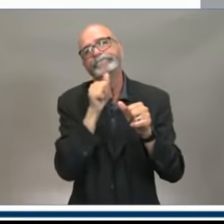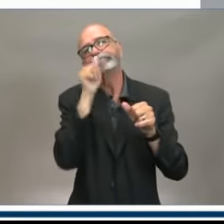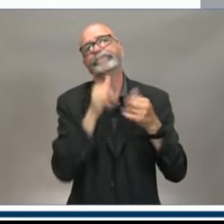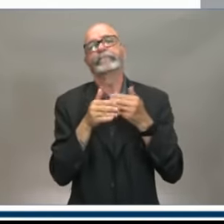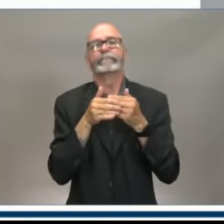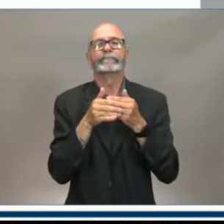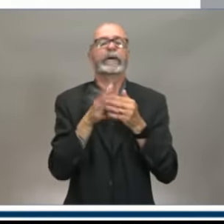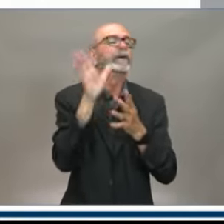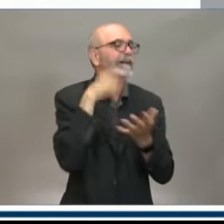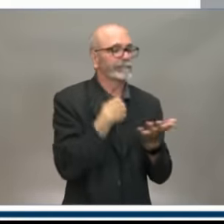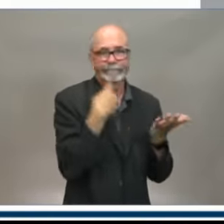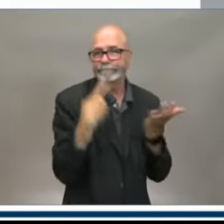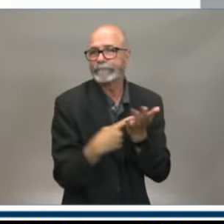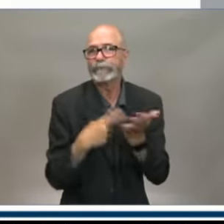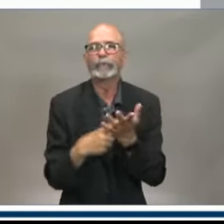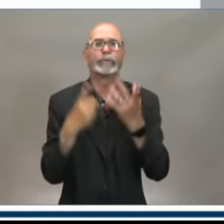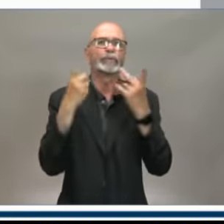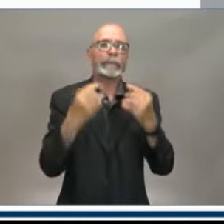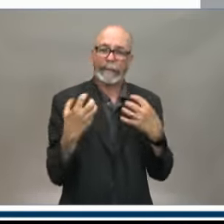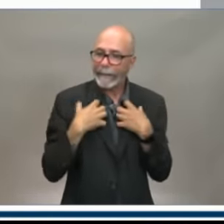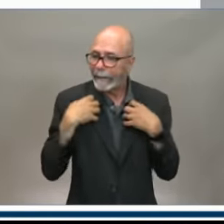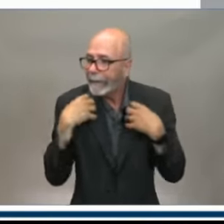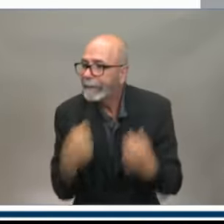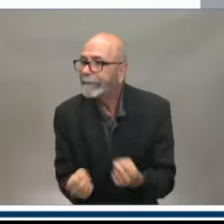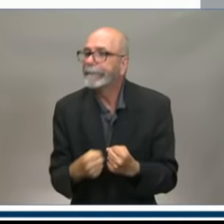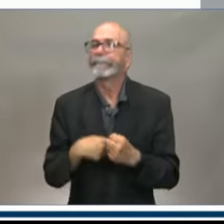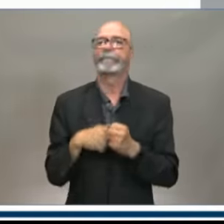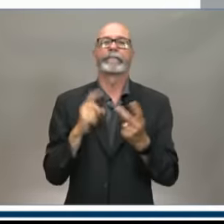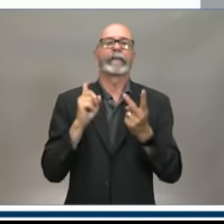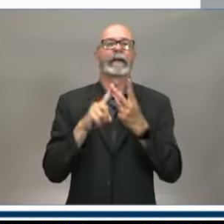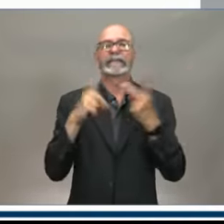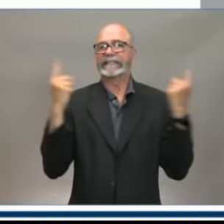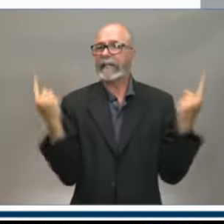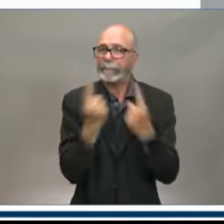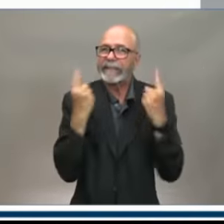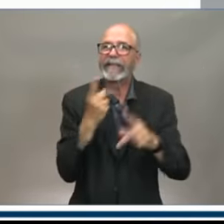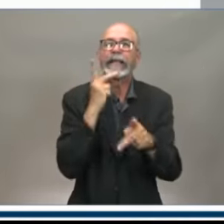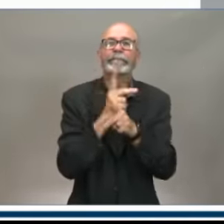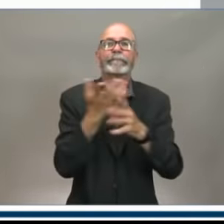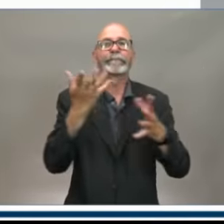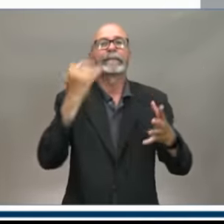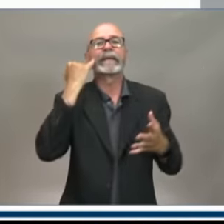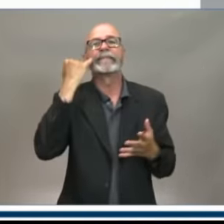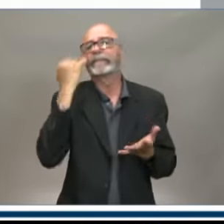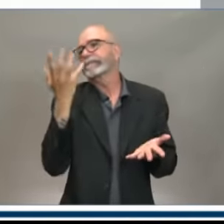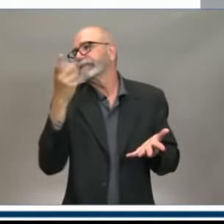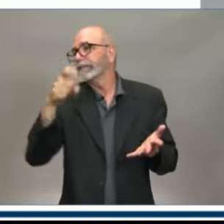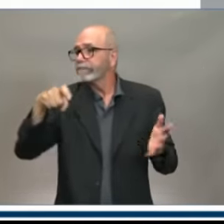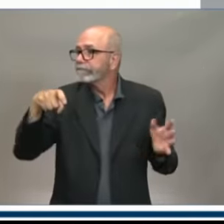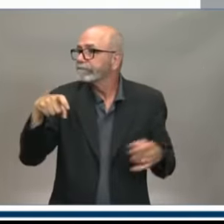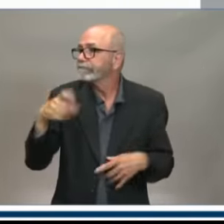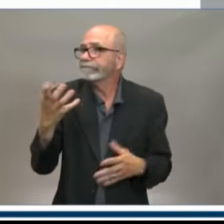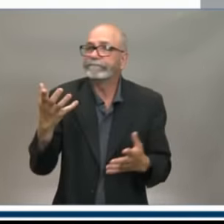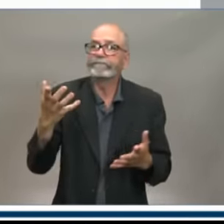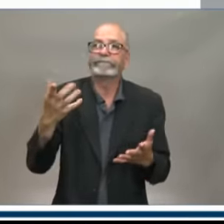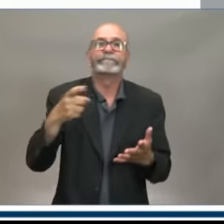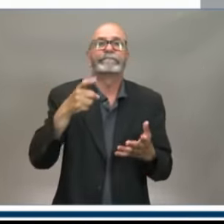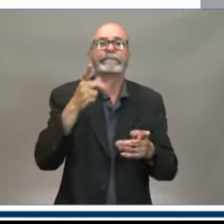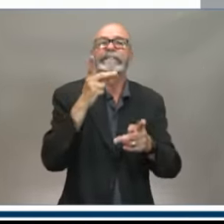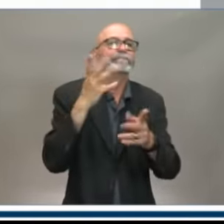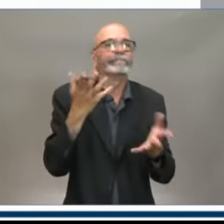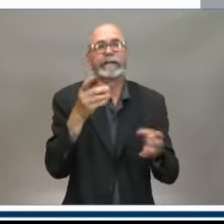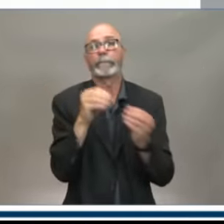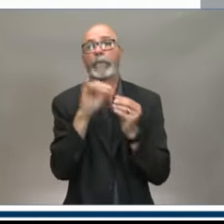It is about the new normal, which is living. Things need to maintain. Some things need to be maintained that allow us to live